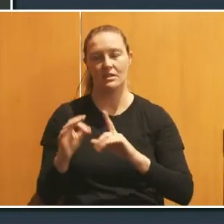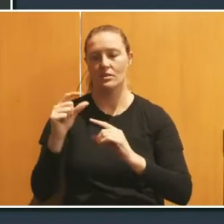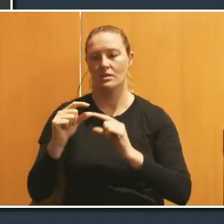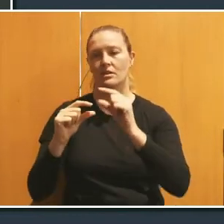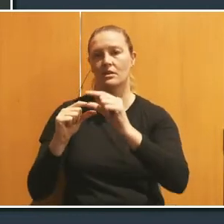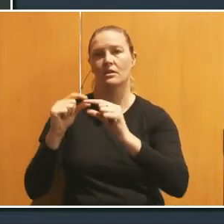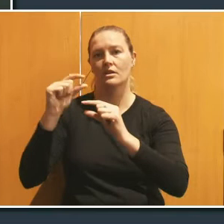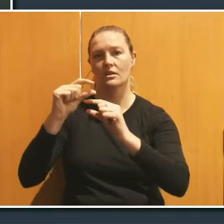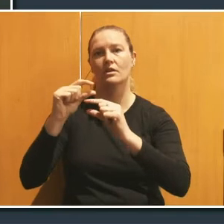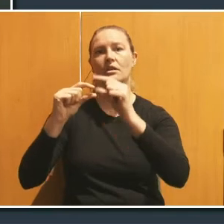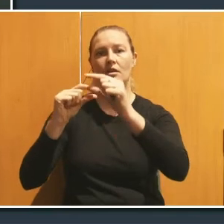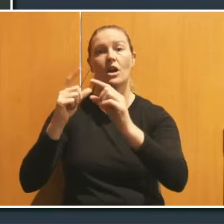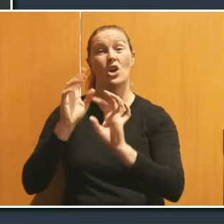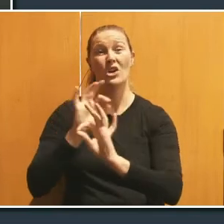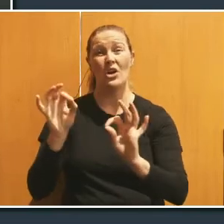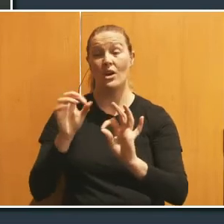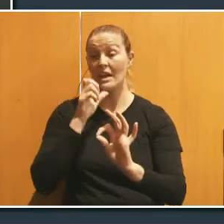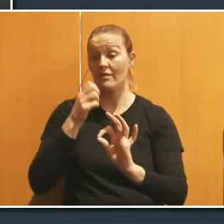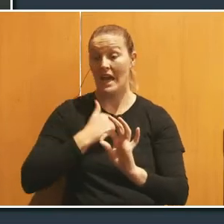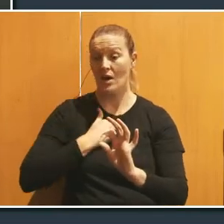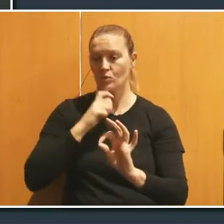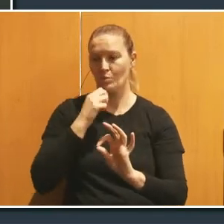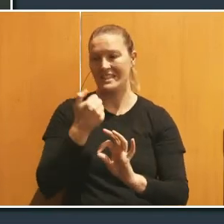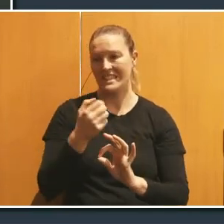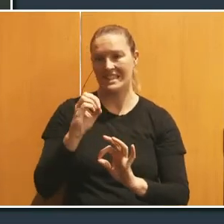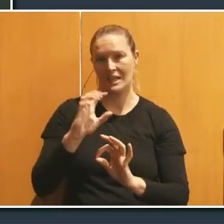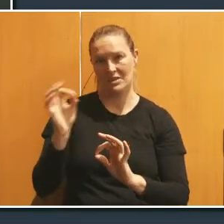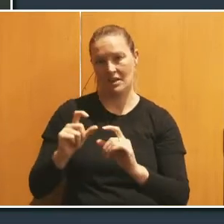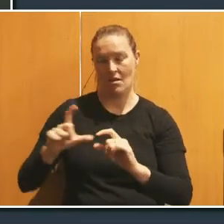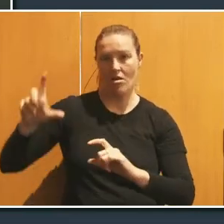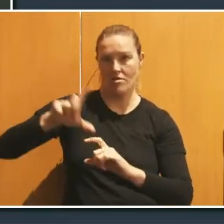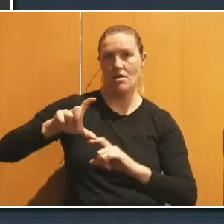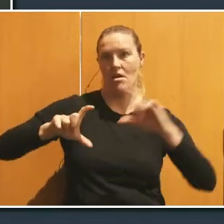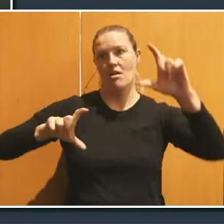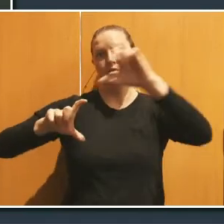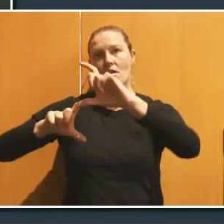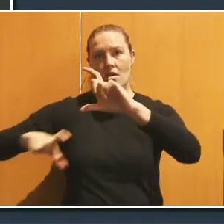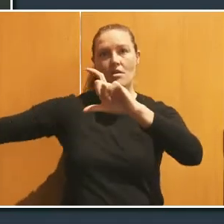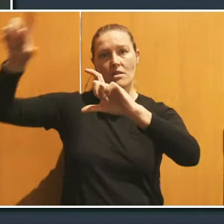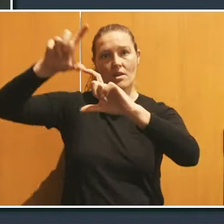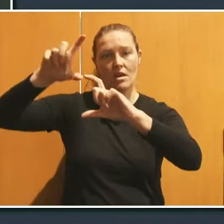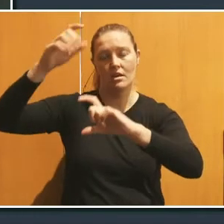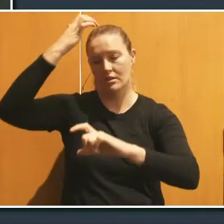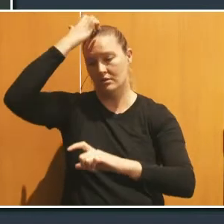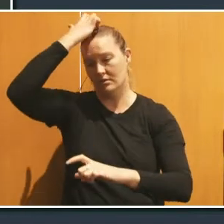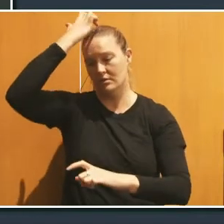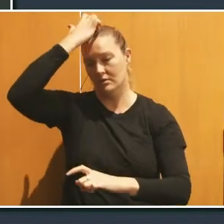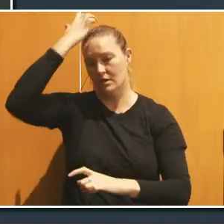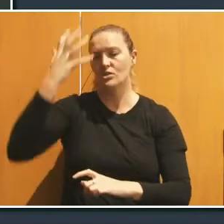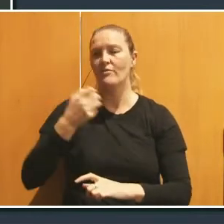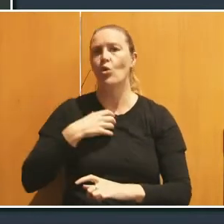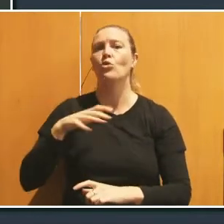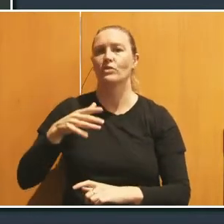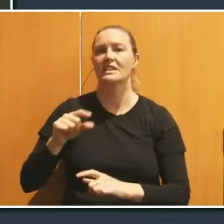versus at the moment, if you split hours, it would go up 60%. So just a more reasonable